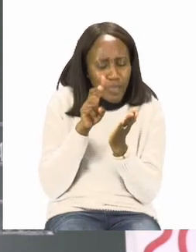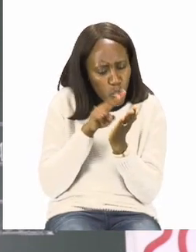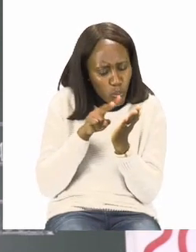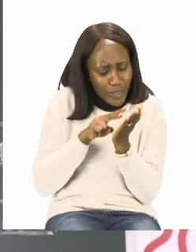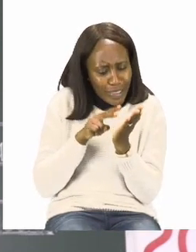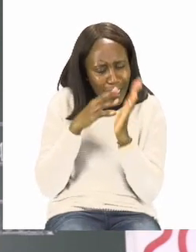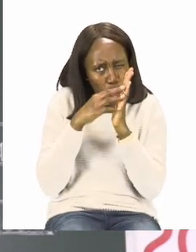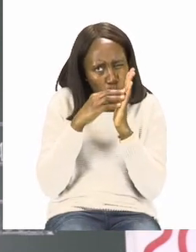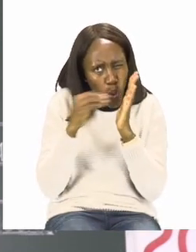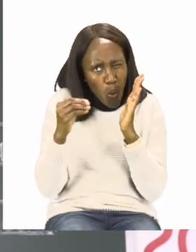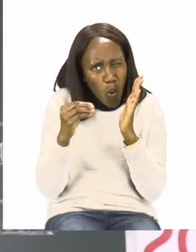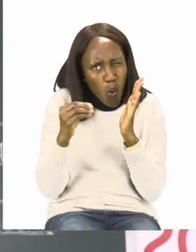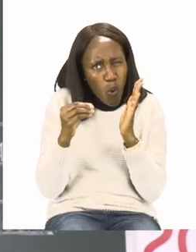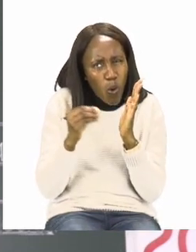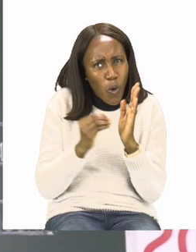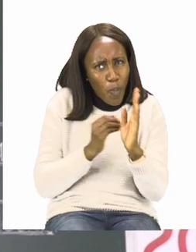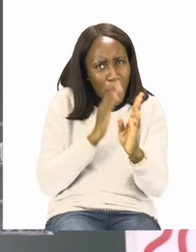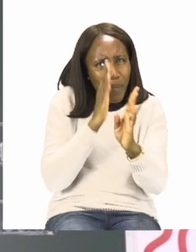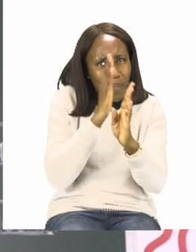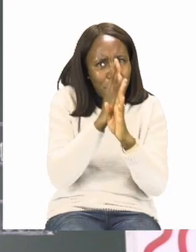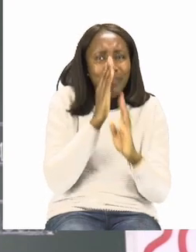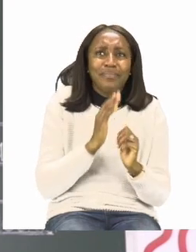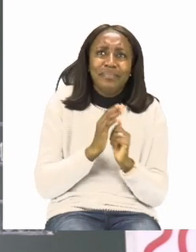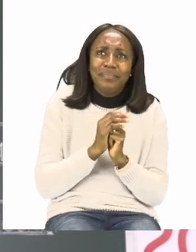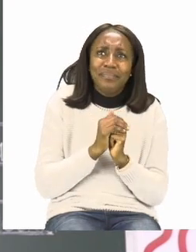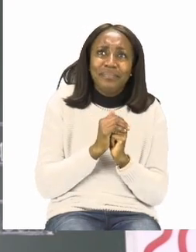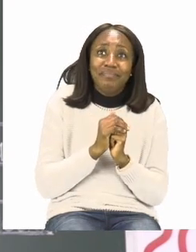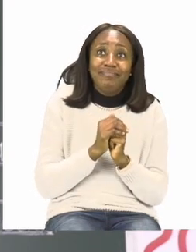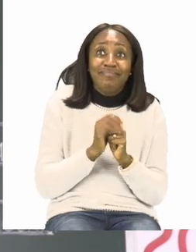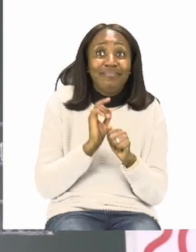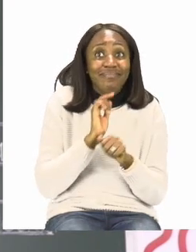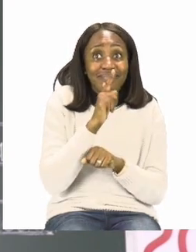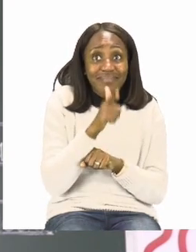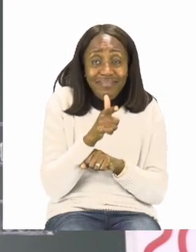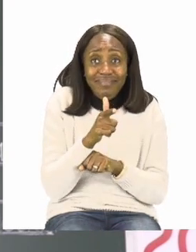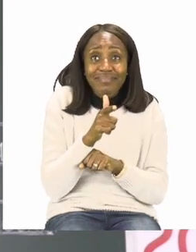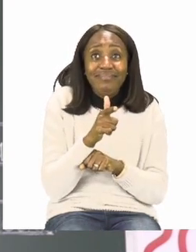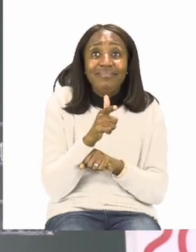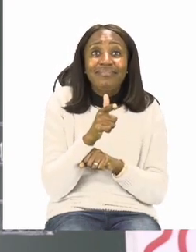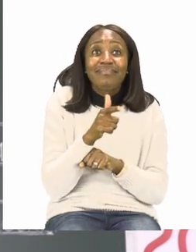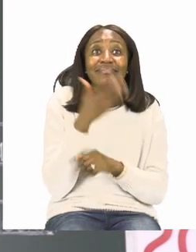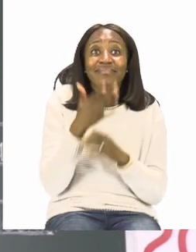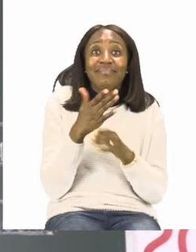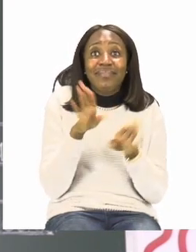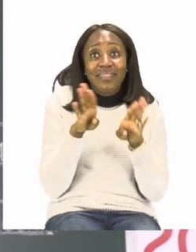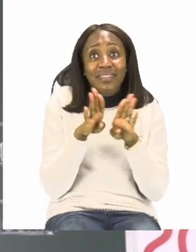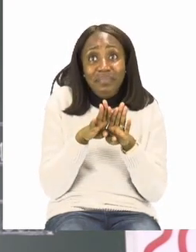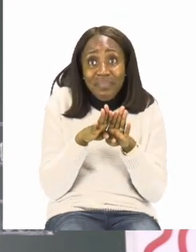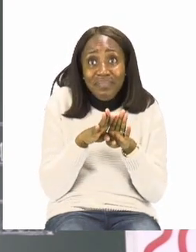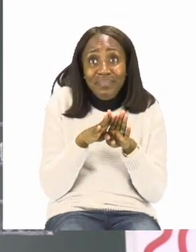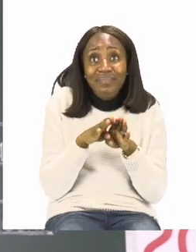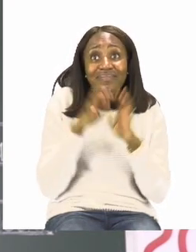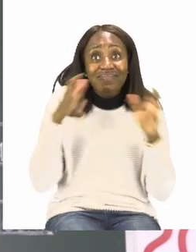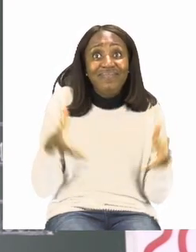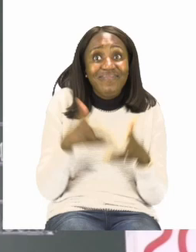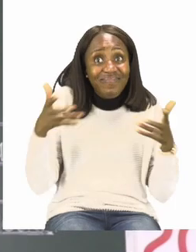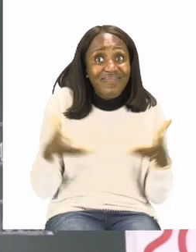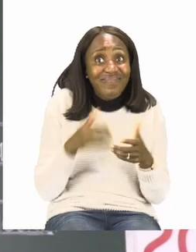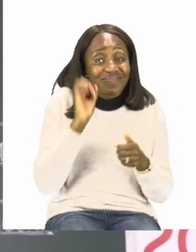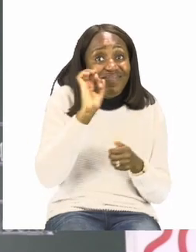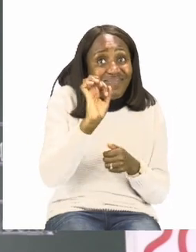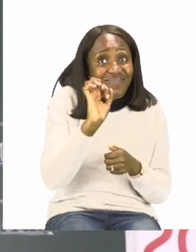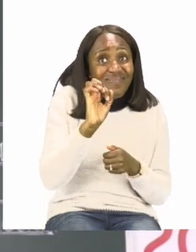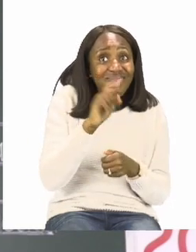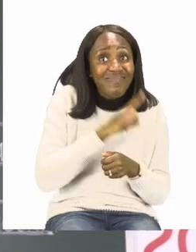Copy carefully as well. And then maybe later on you can try and make your own fruit salad, because fruits are